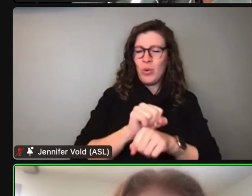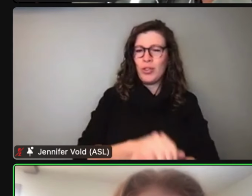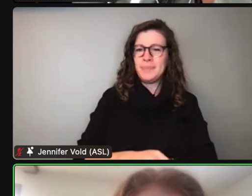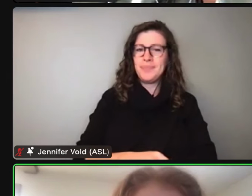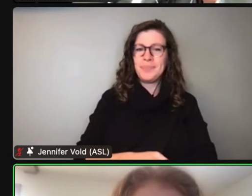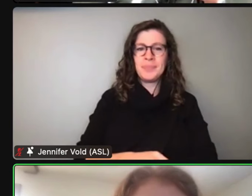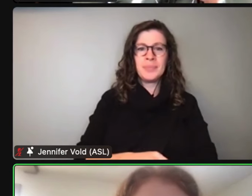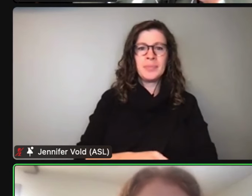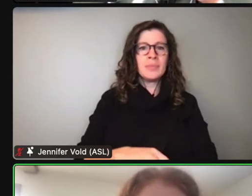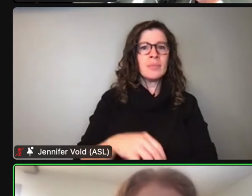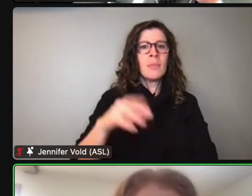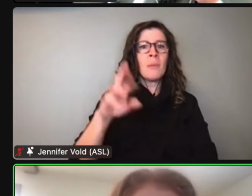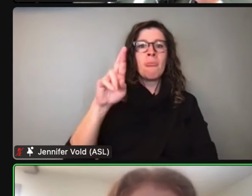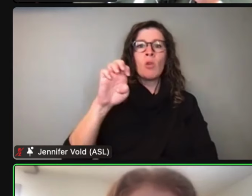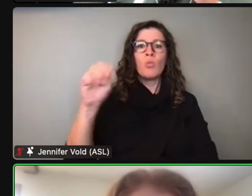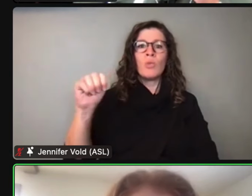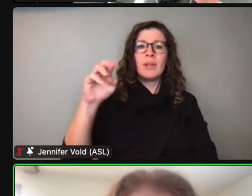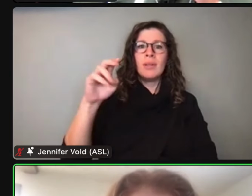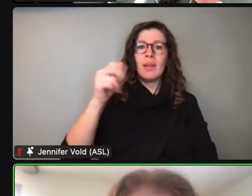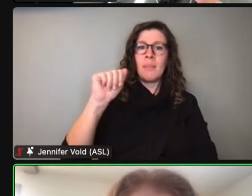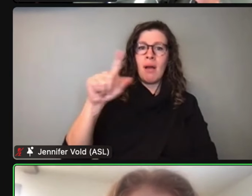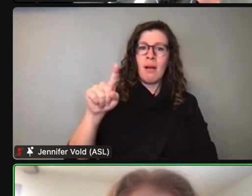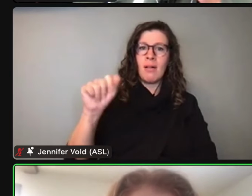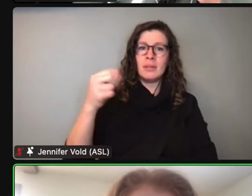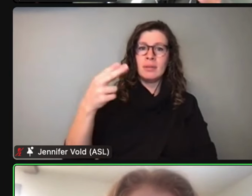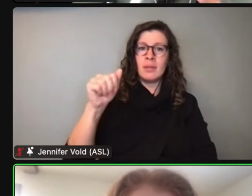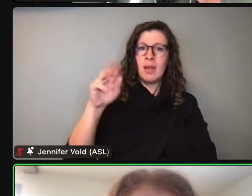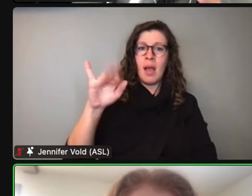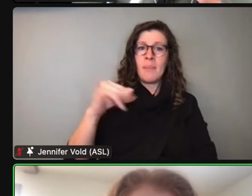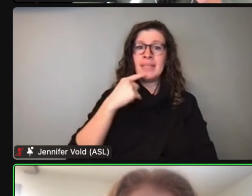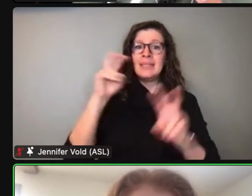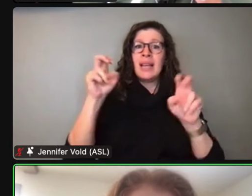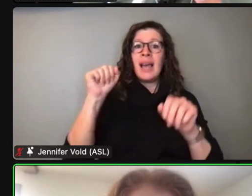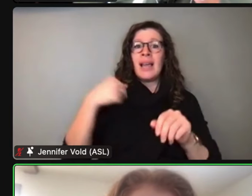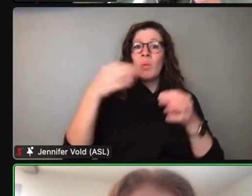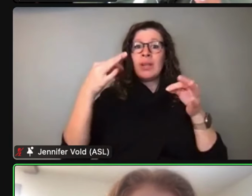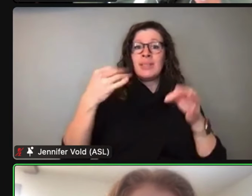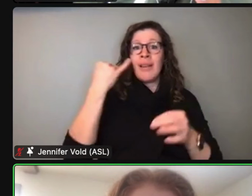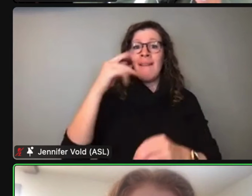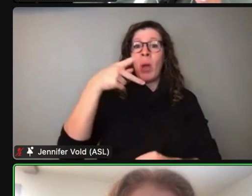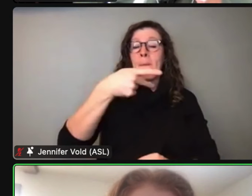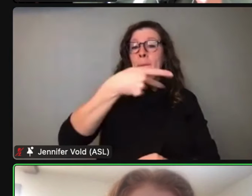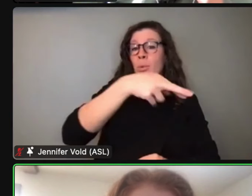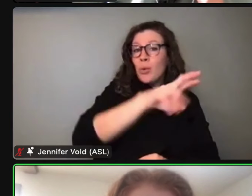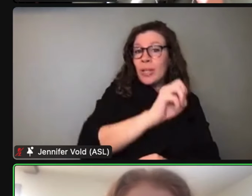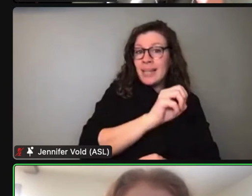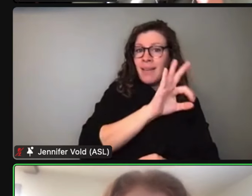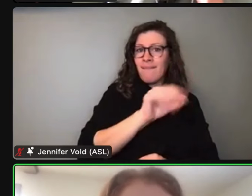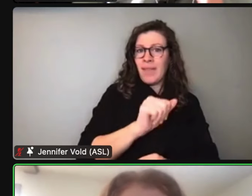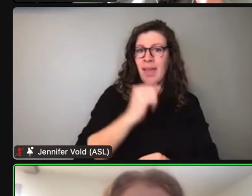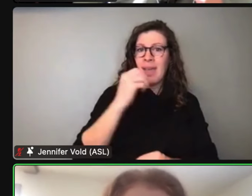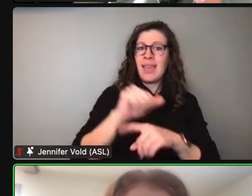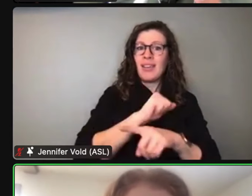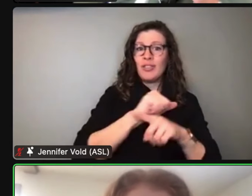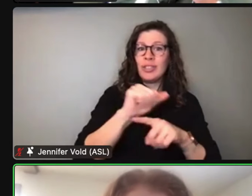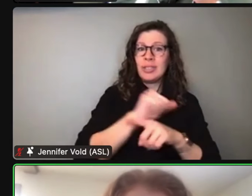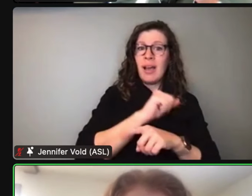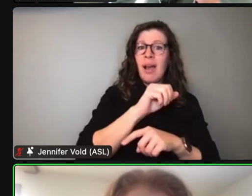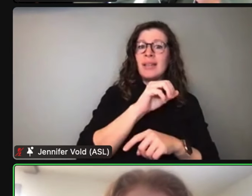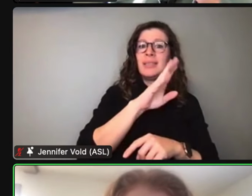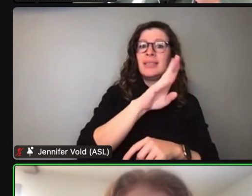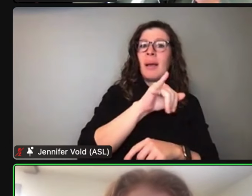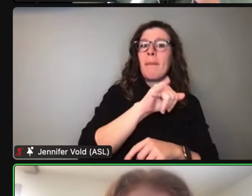Green Alzahab asks, can we determine if the PRE free association exercise biases responding in